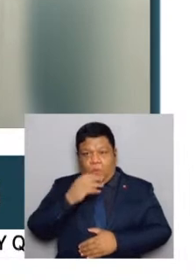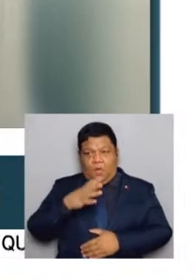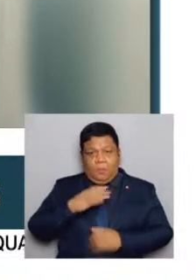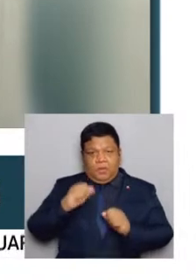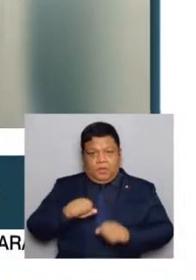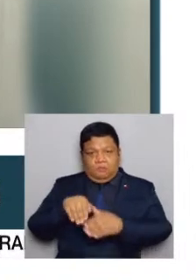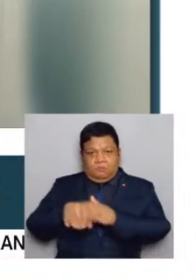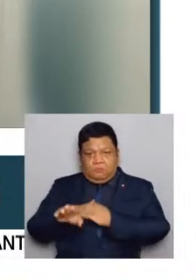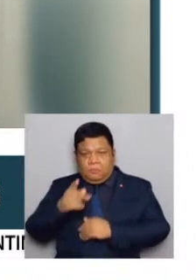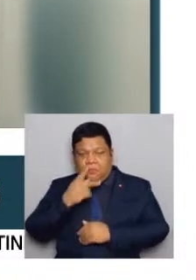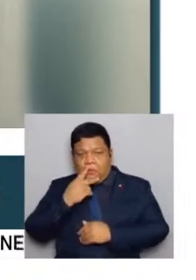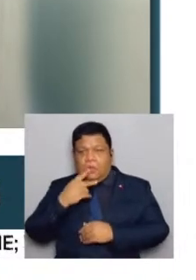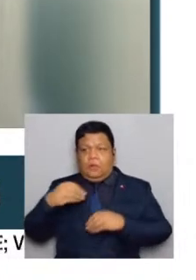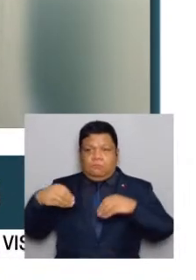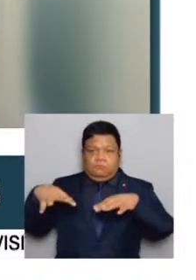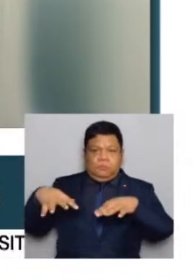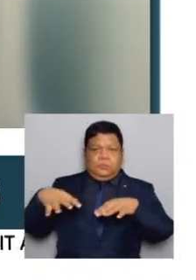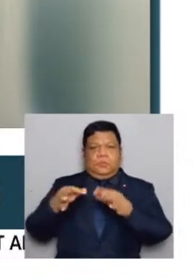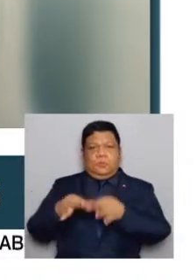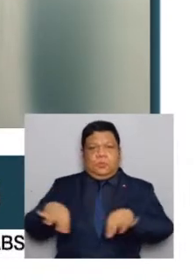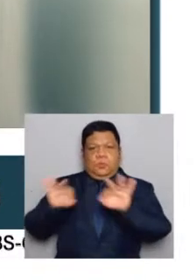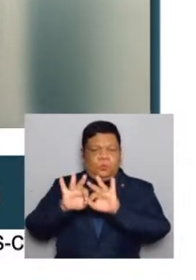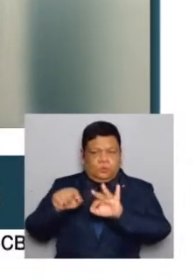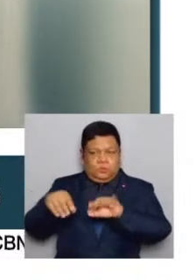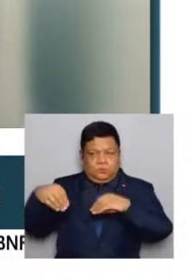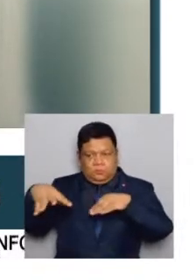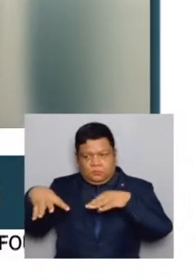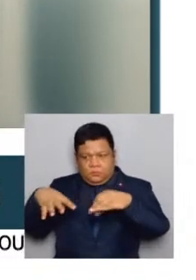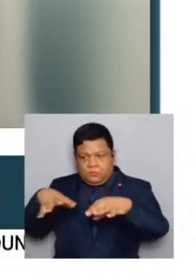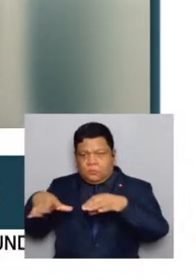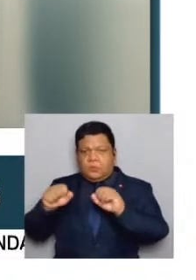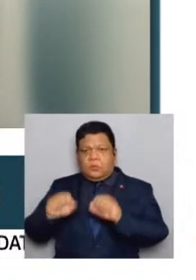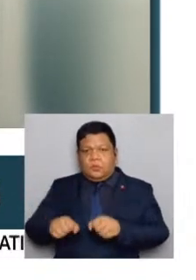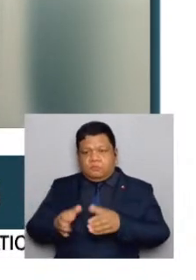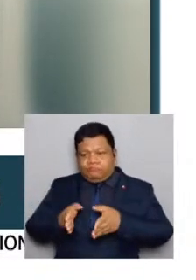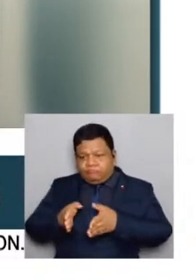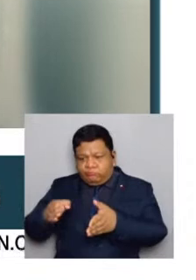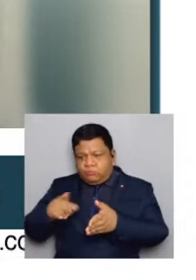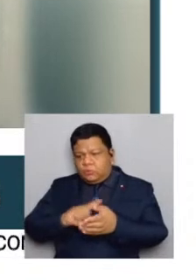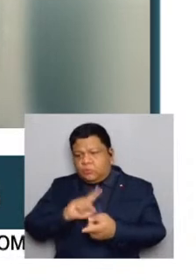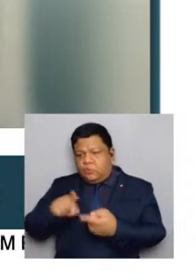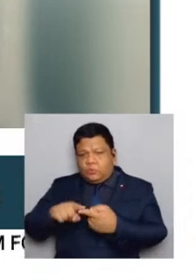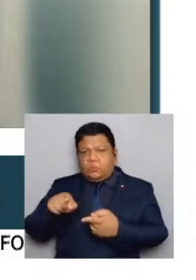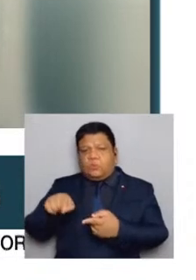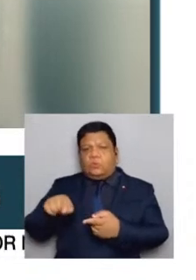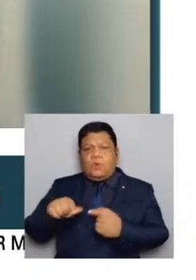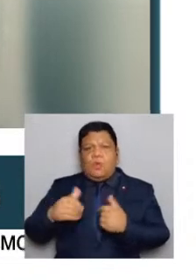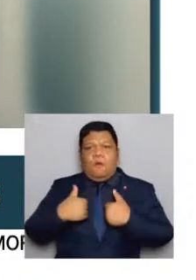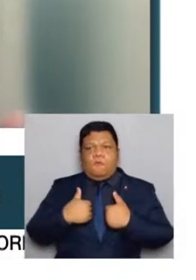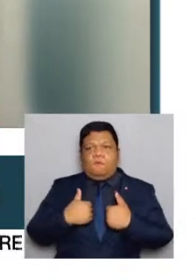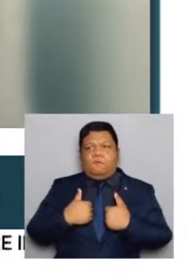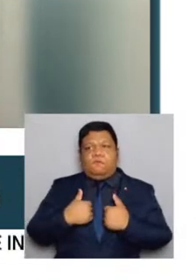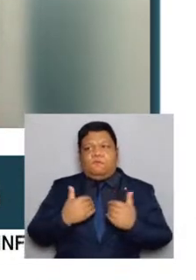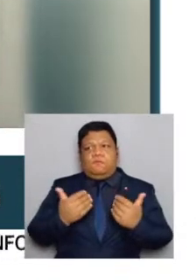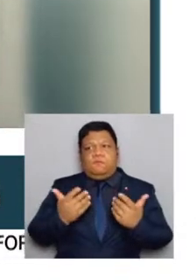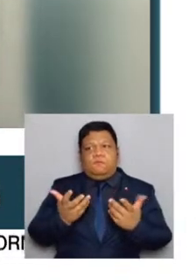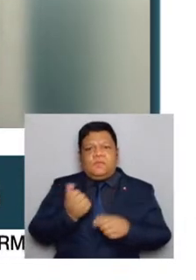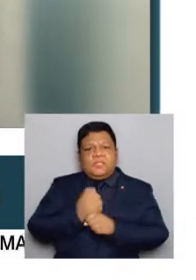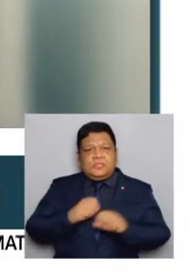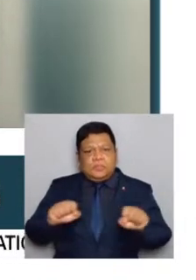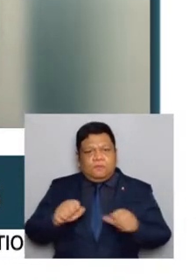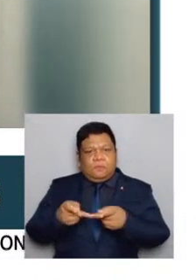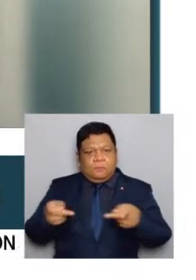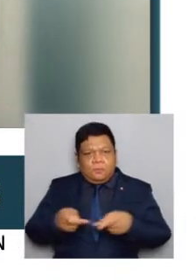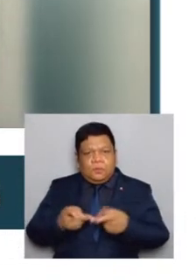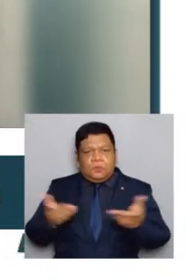especially well-lighted places or well-lighted pathway that would provide them a safe place to